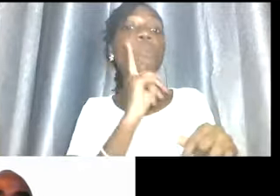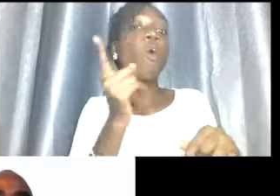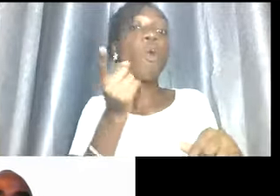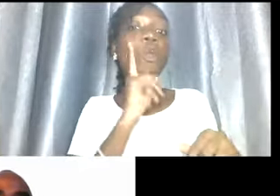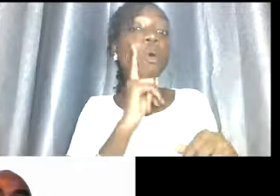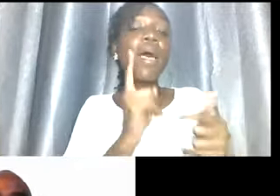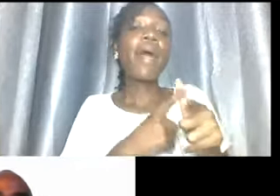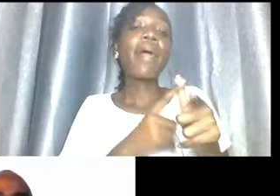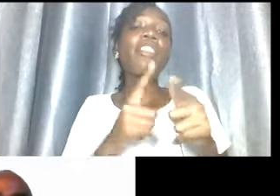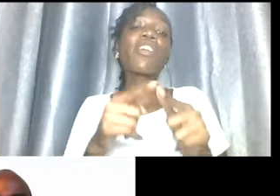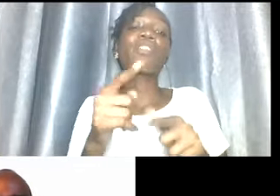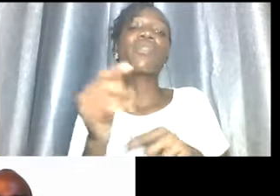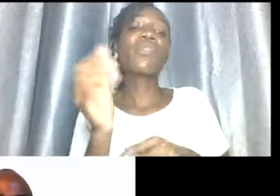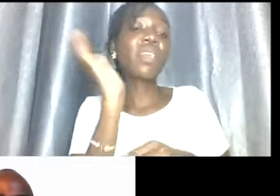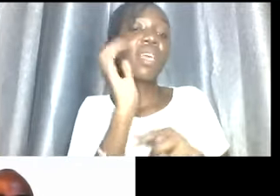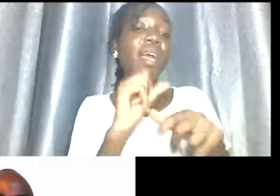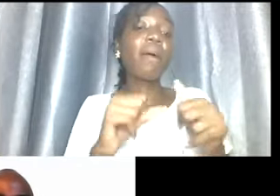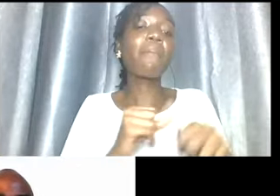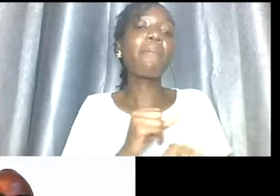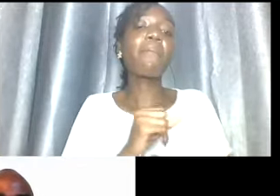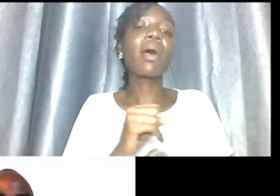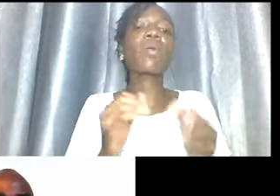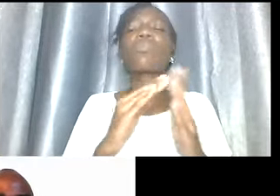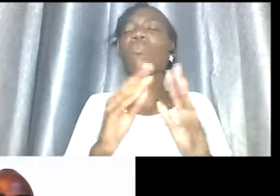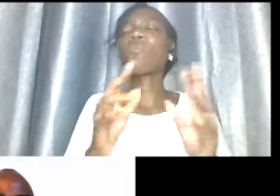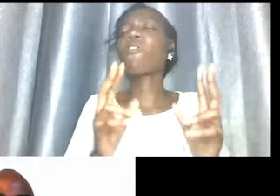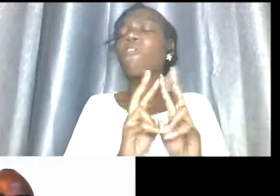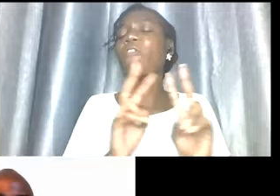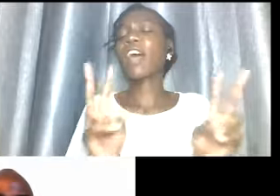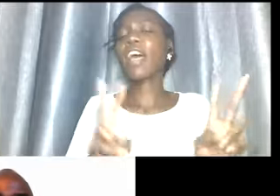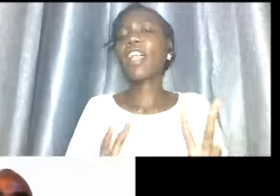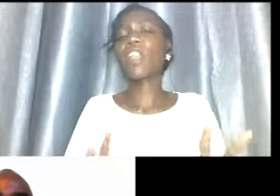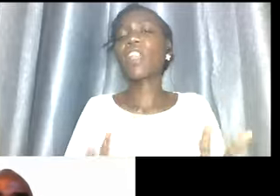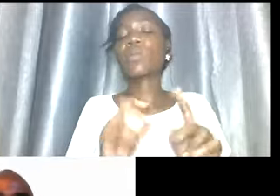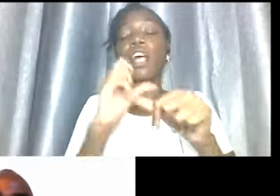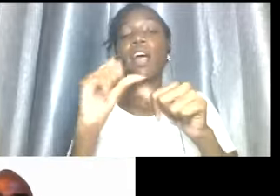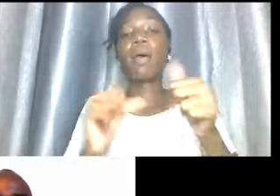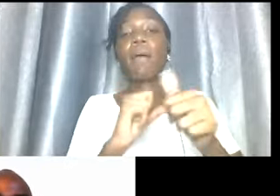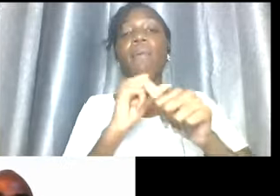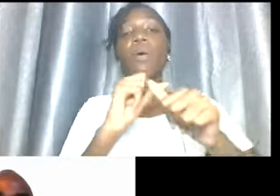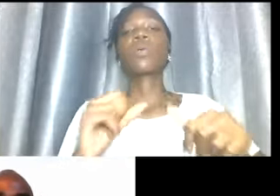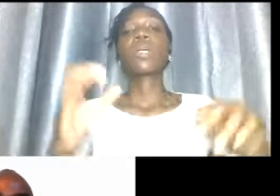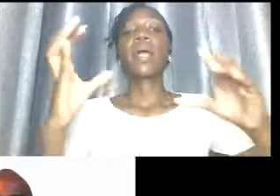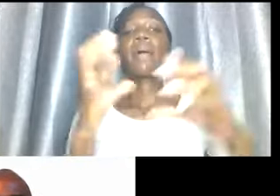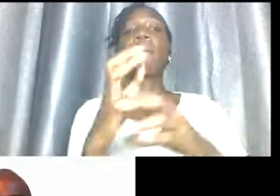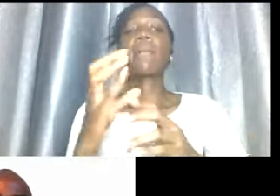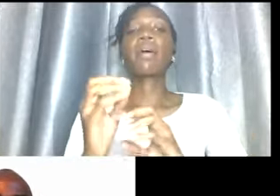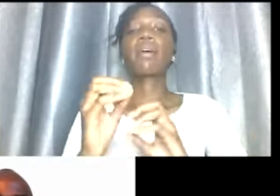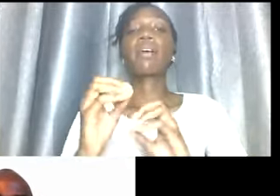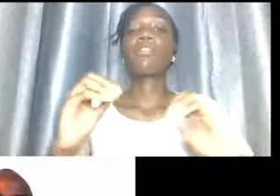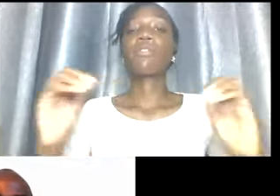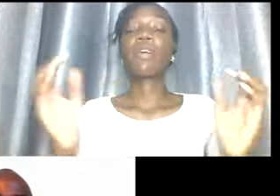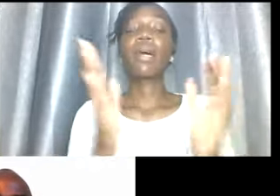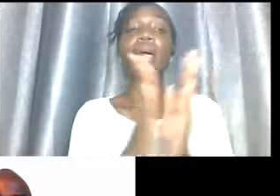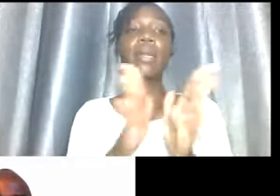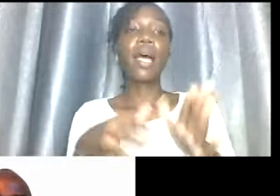sharing with them the core values of your company, or the basics about your company and how it operates?